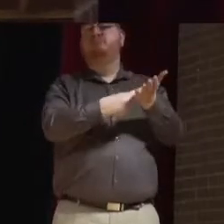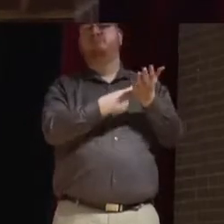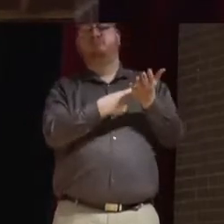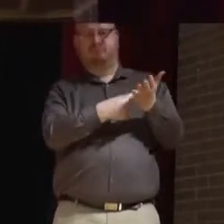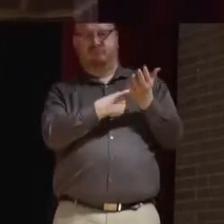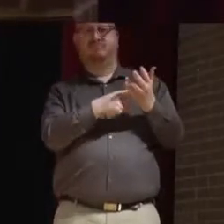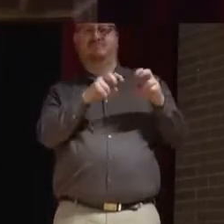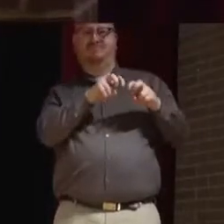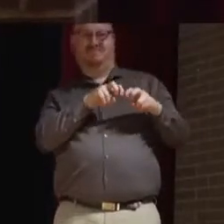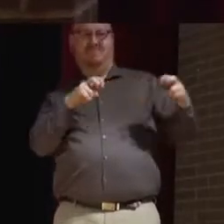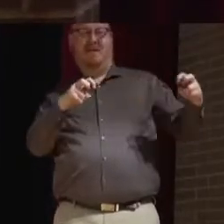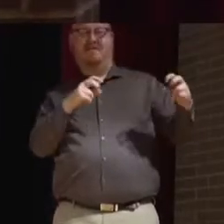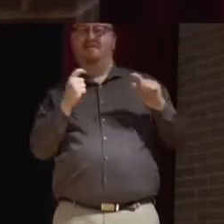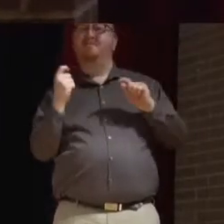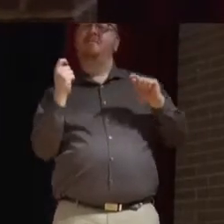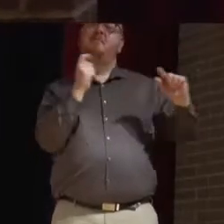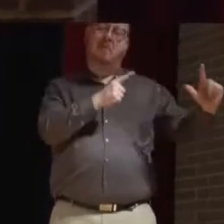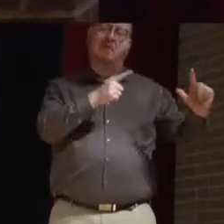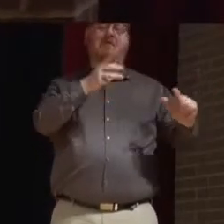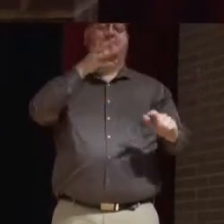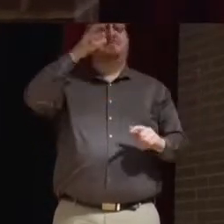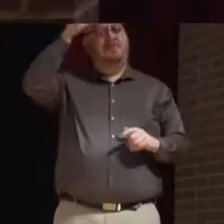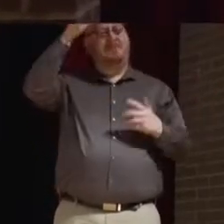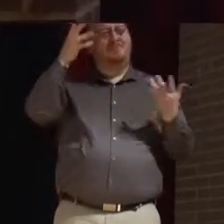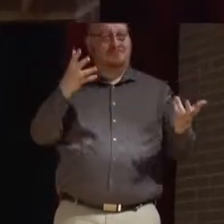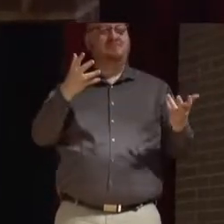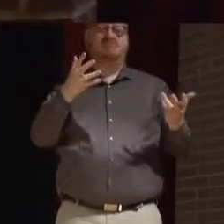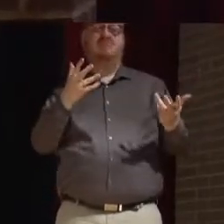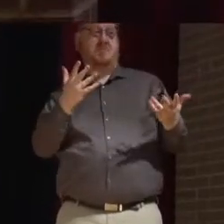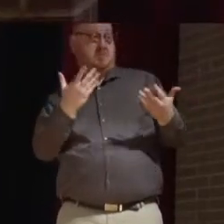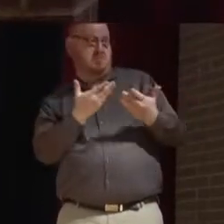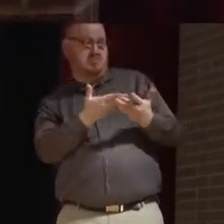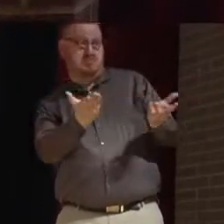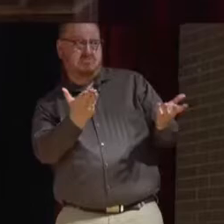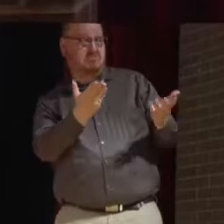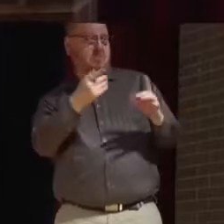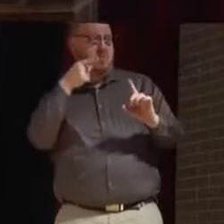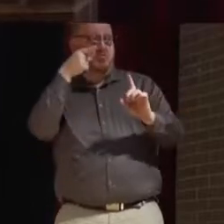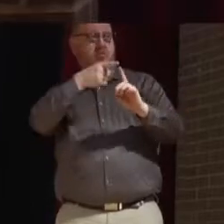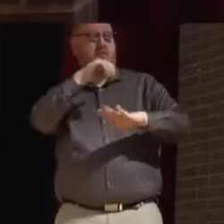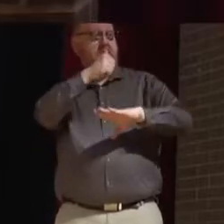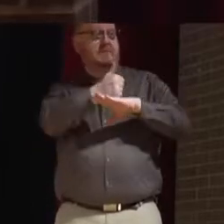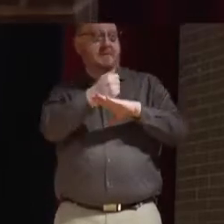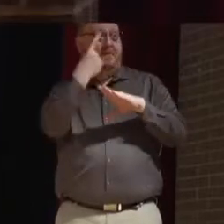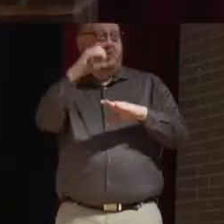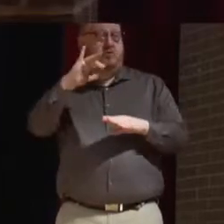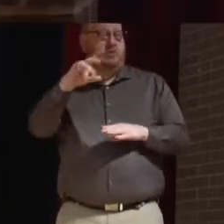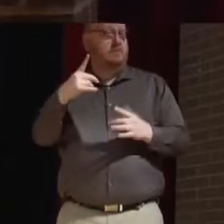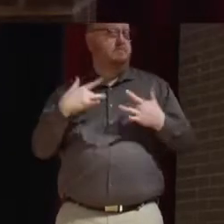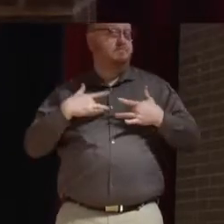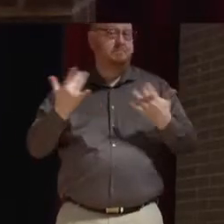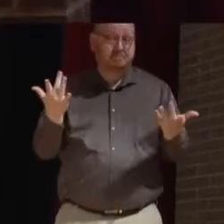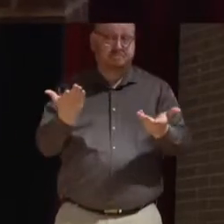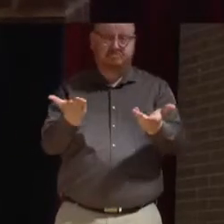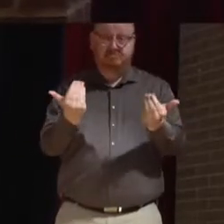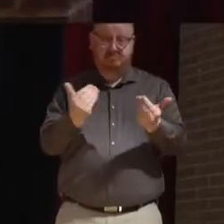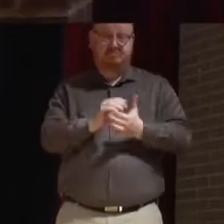parents, so we're going to open it up to them and see what they have to say. So goals that you have for your child as their adult.